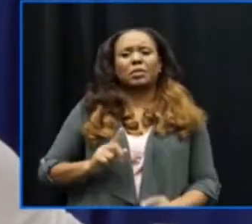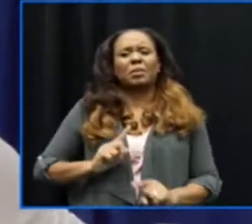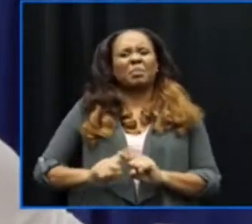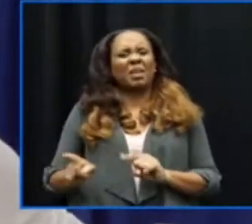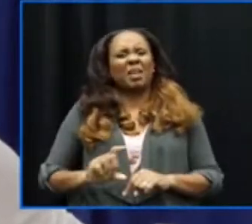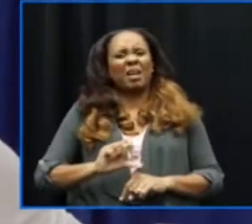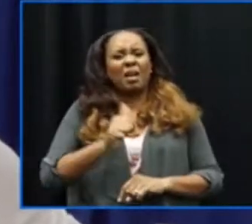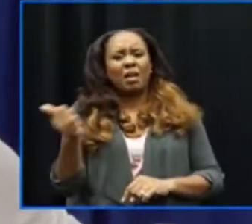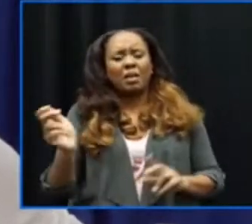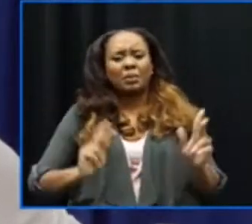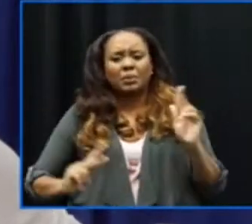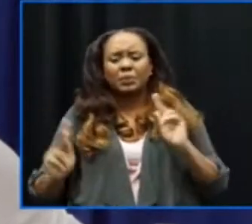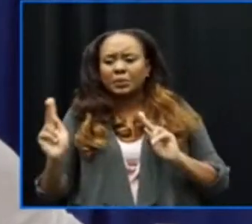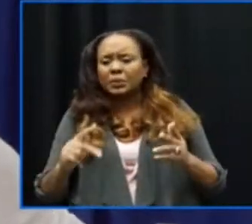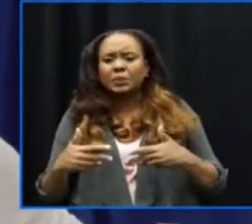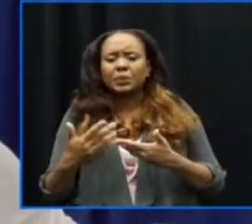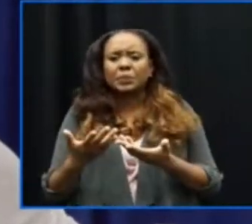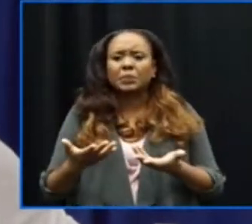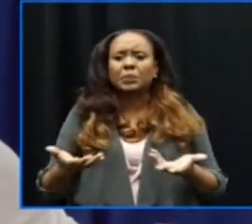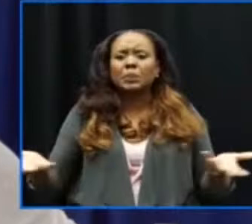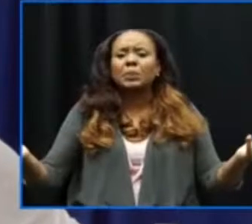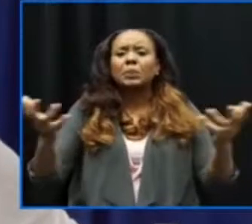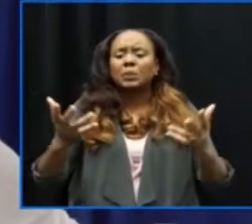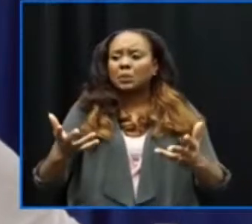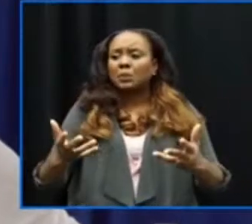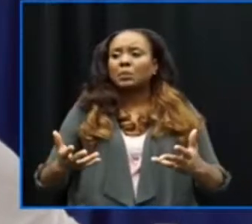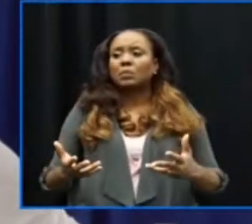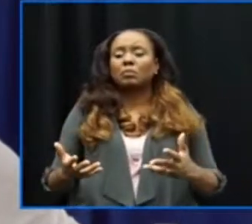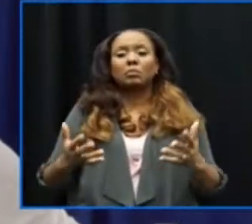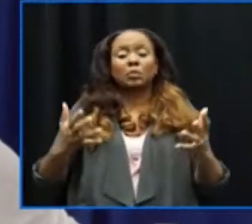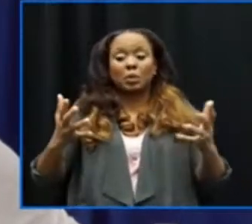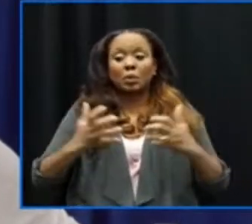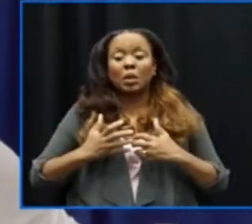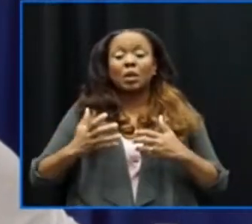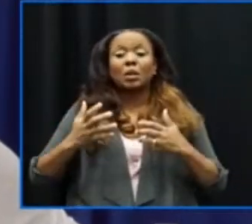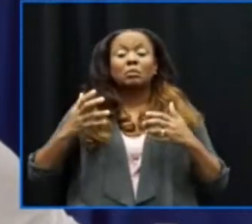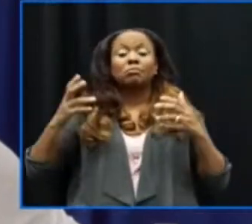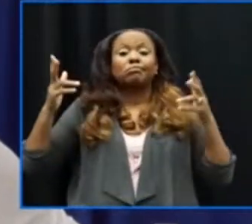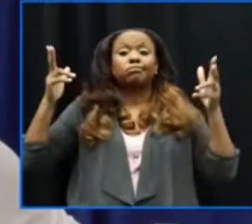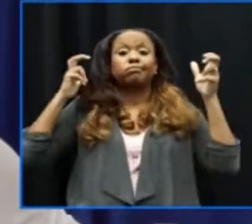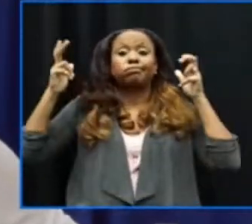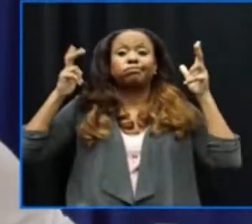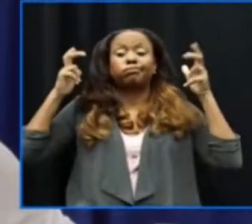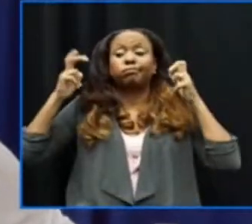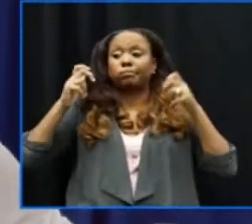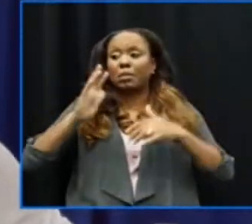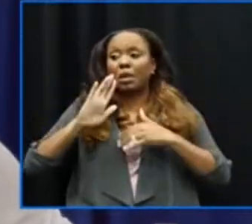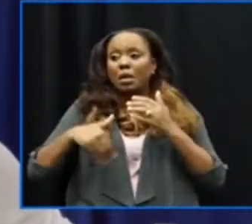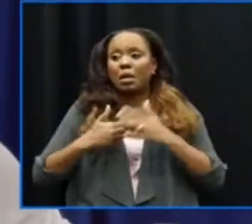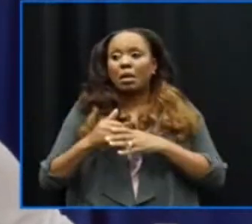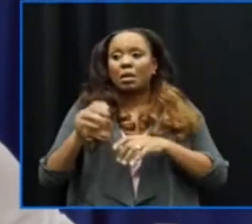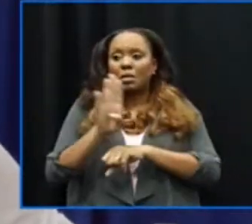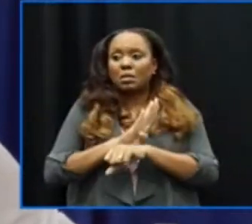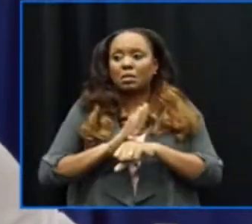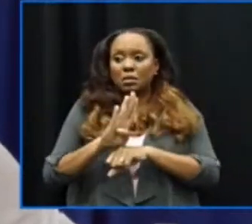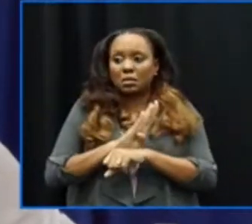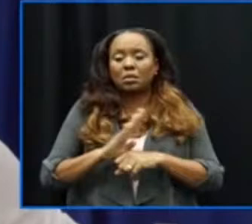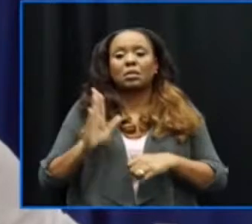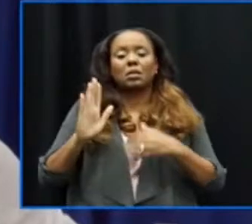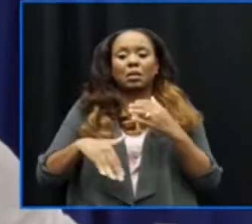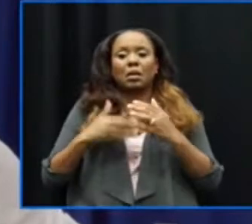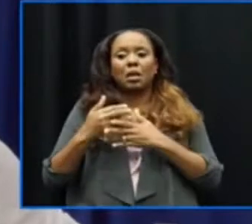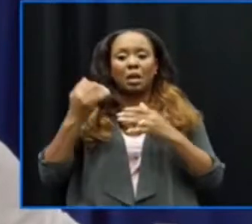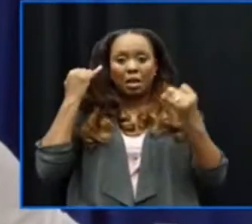the next just basically 3 weeks, we have the voices of all of Barbados, such that all